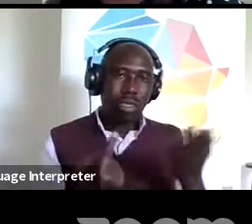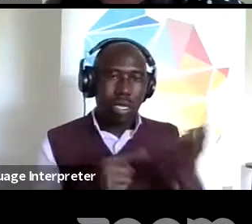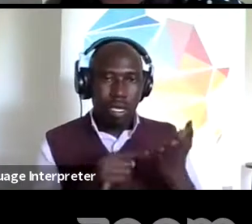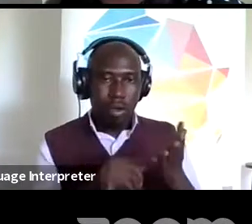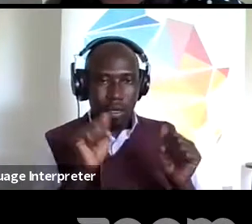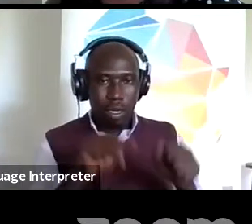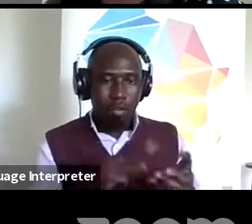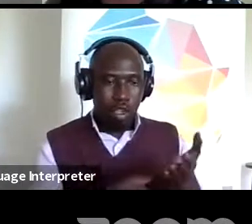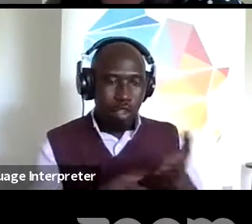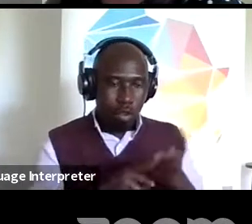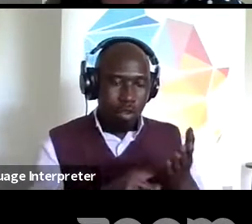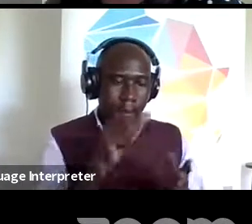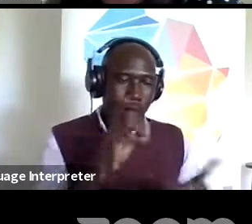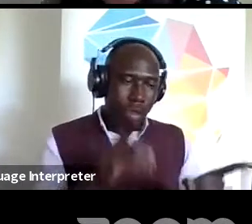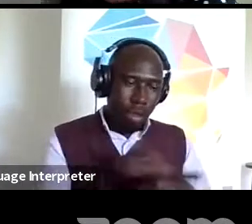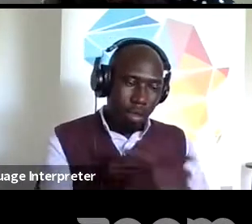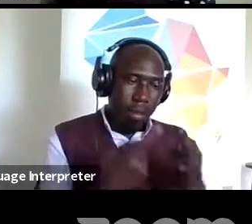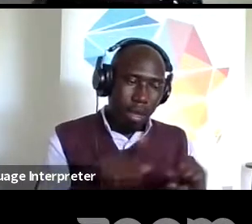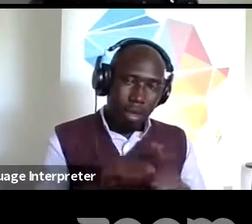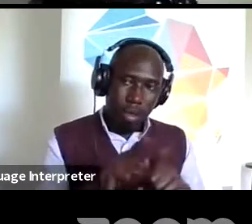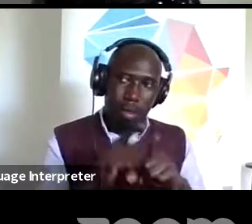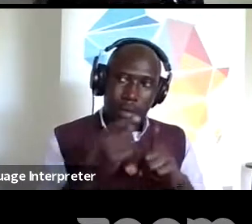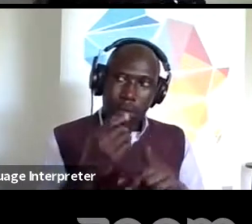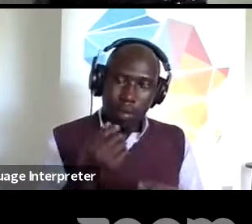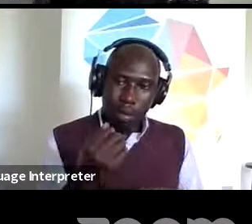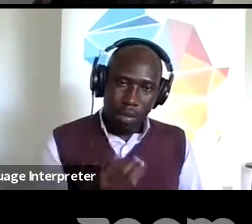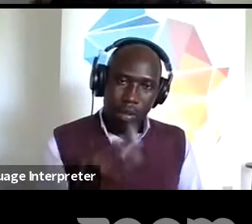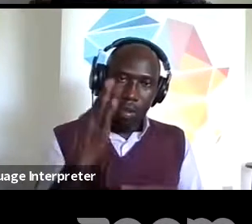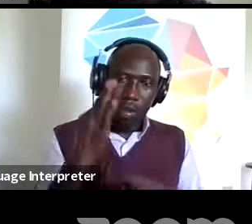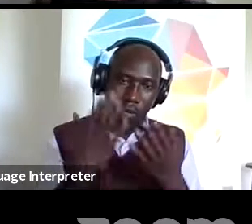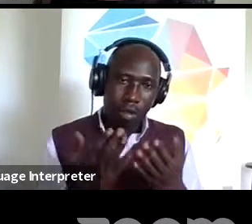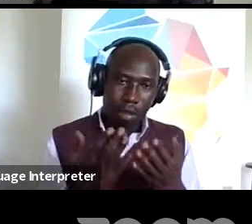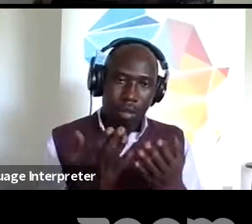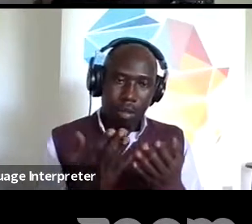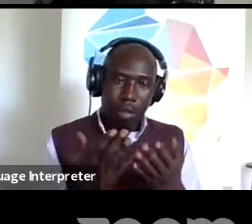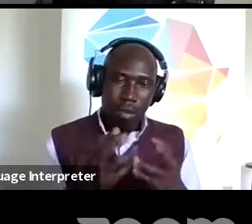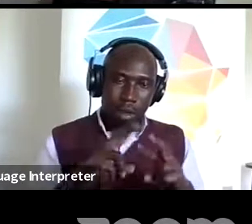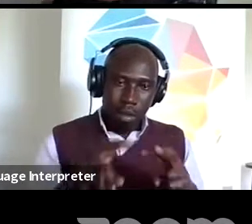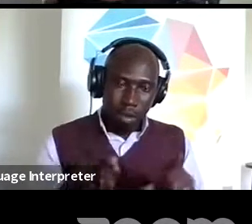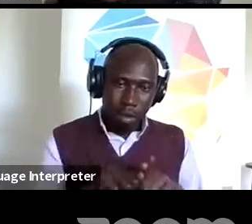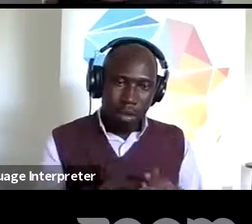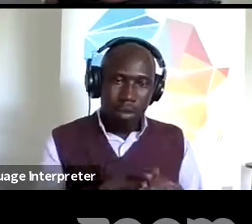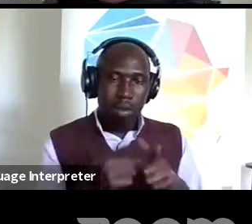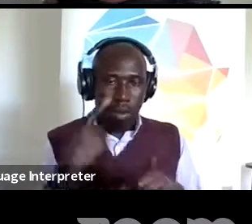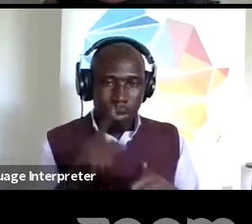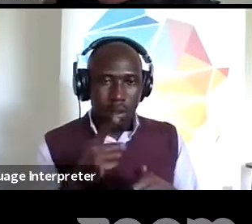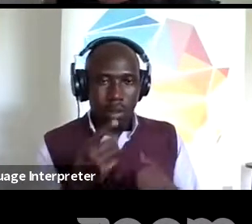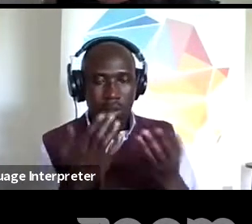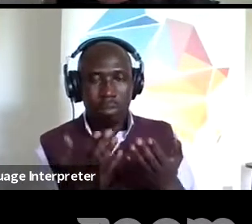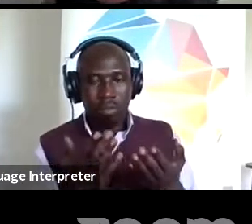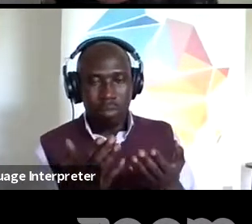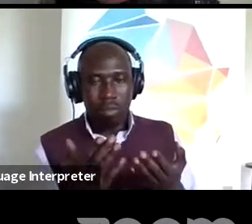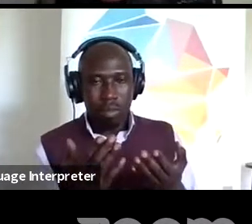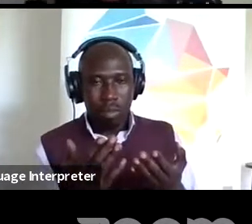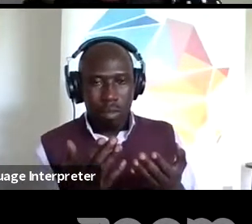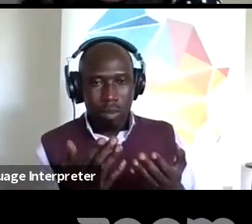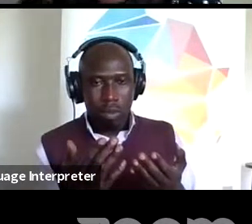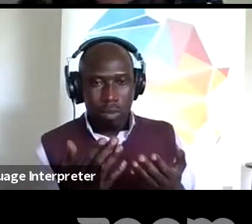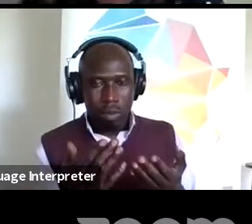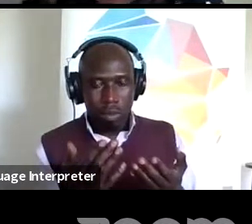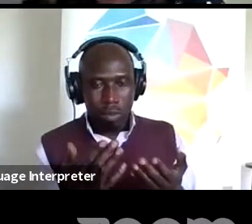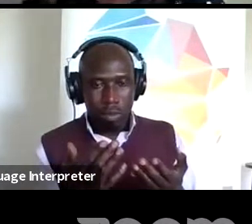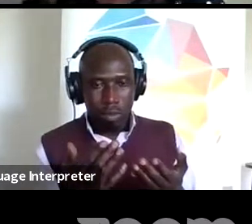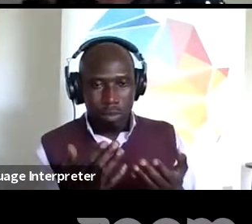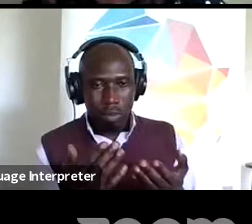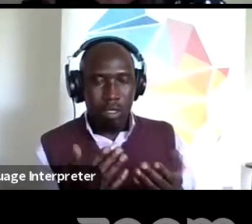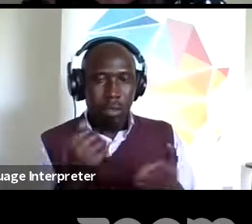to them, but also that even when it is resold in the different countries, they also sell at subsidized rates